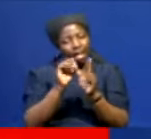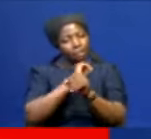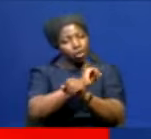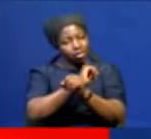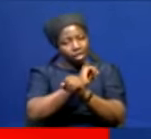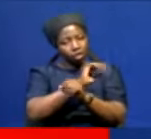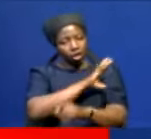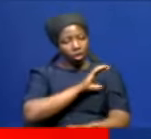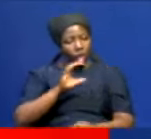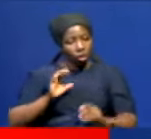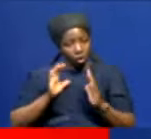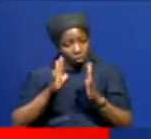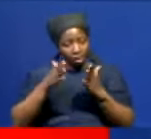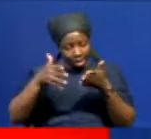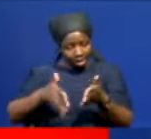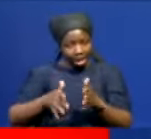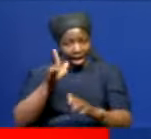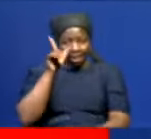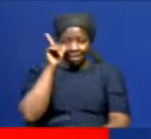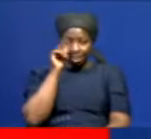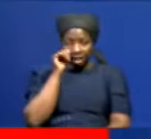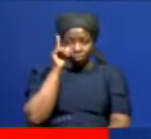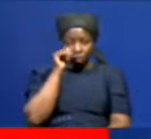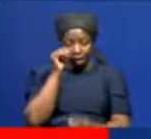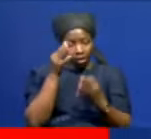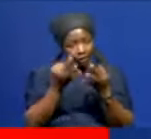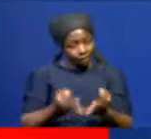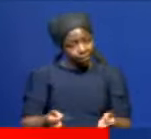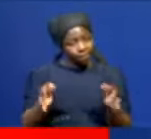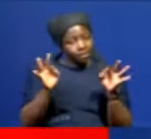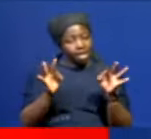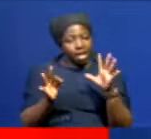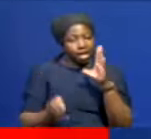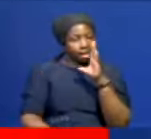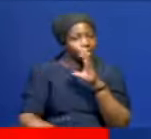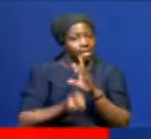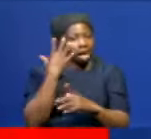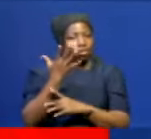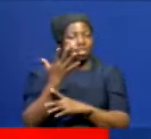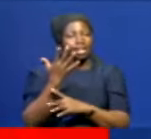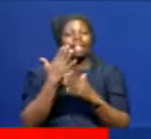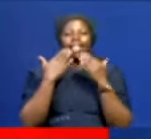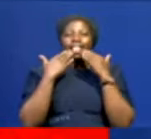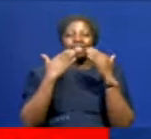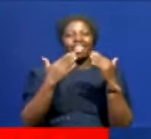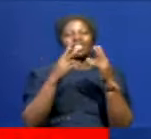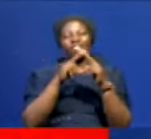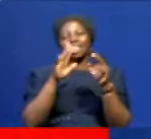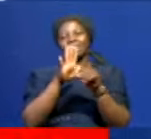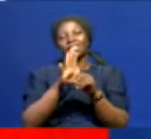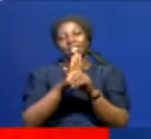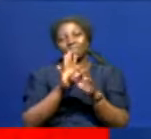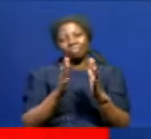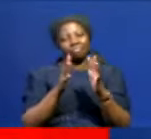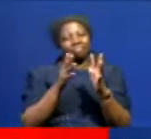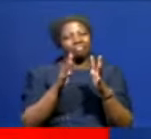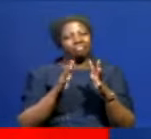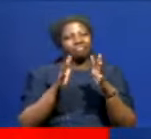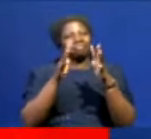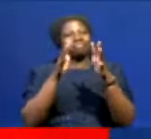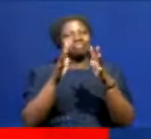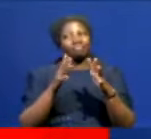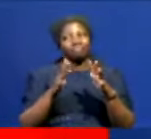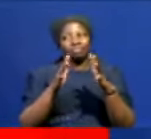Commissioner here in Mombasa officially launched. Thank you very much. Tumpigie makofi